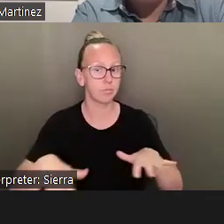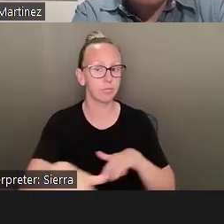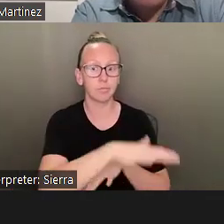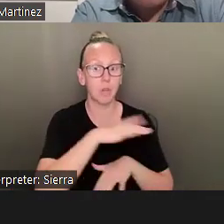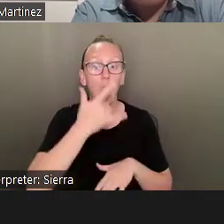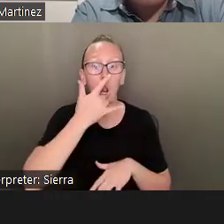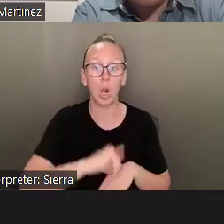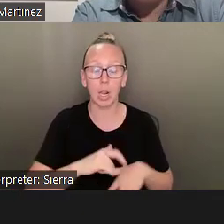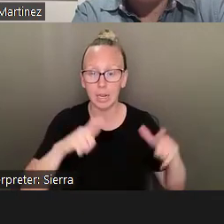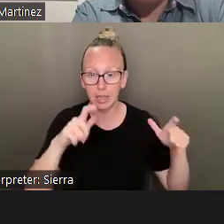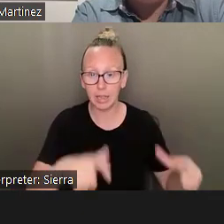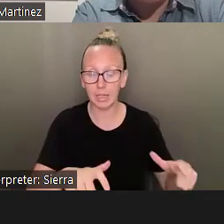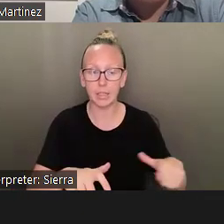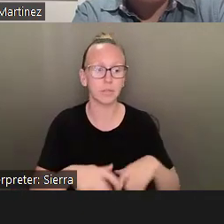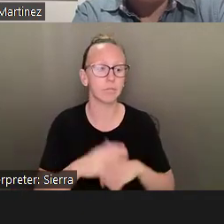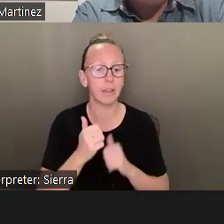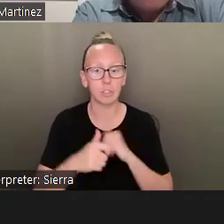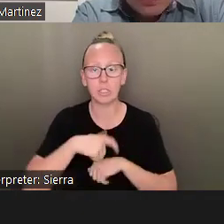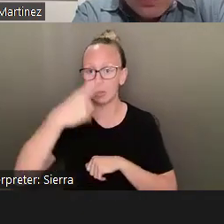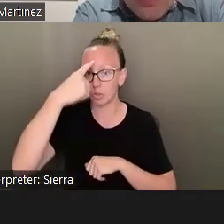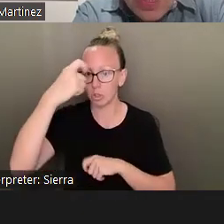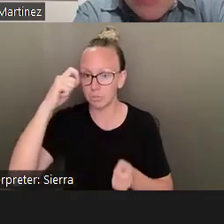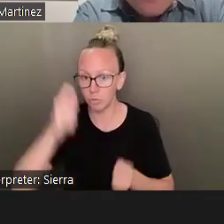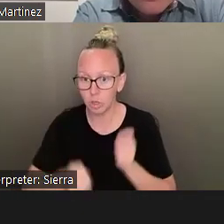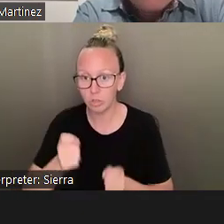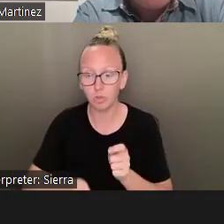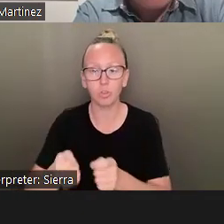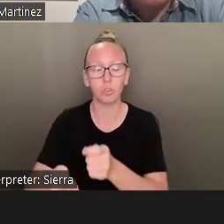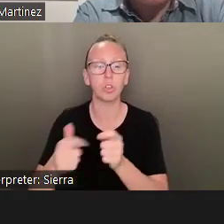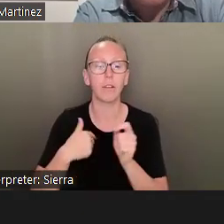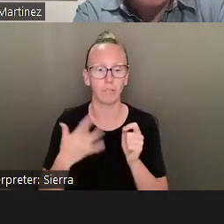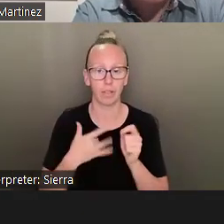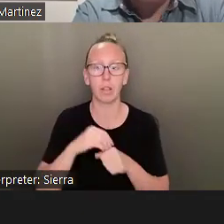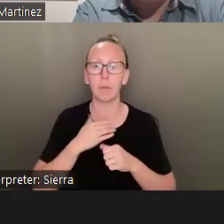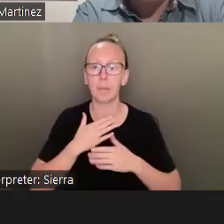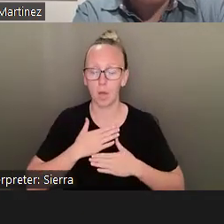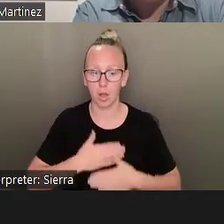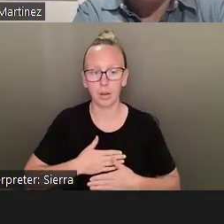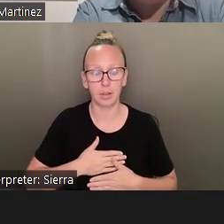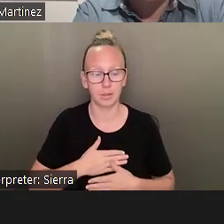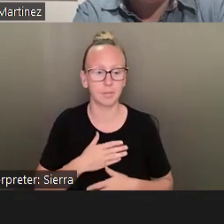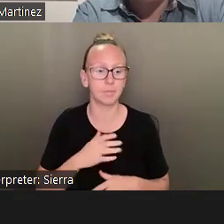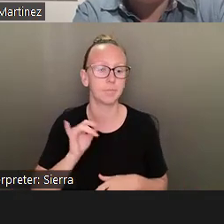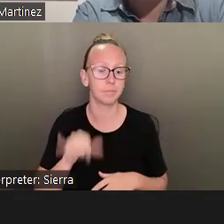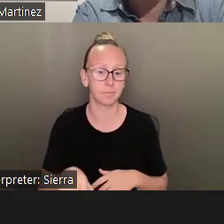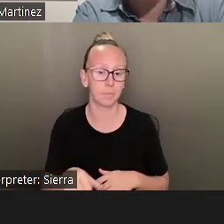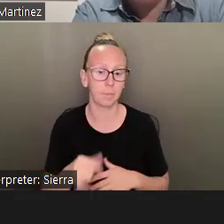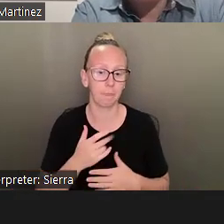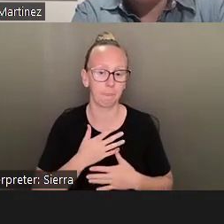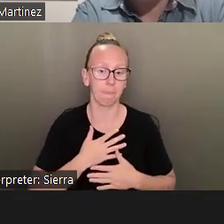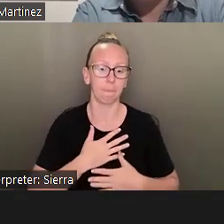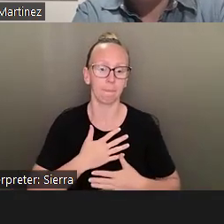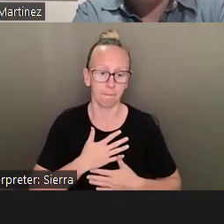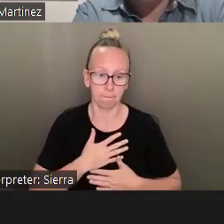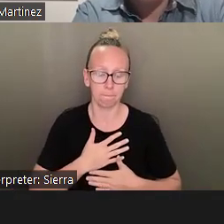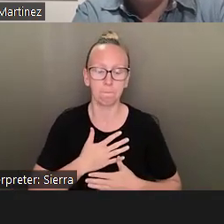lake. Every time the dream changes, I feel it in my body as blooming pressure across my chest.